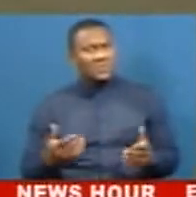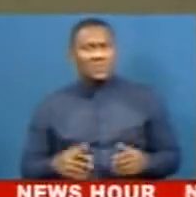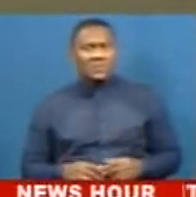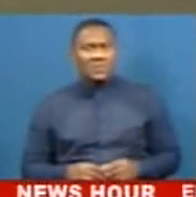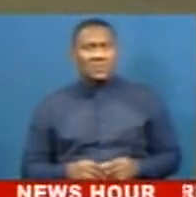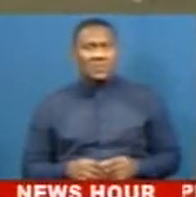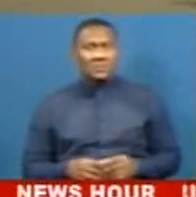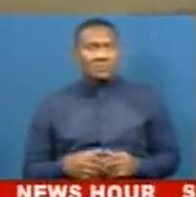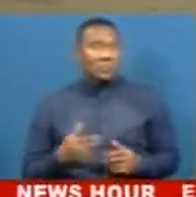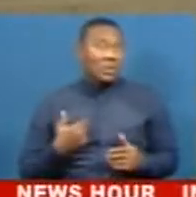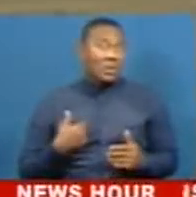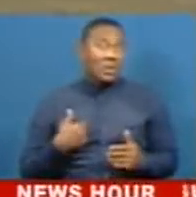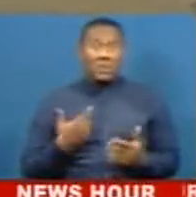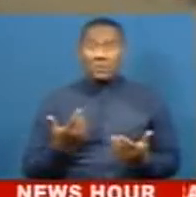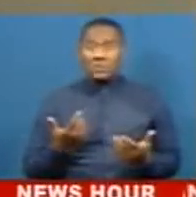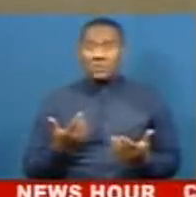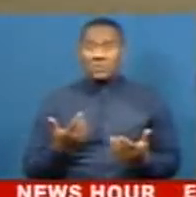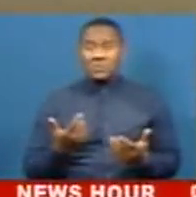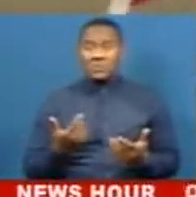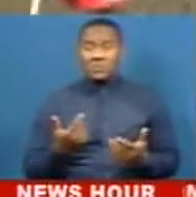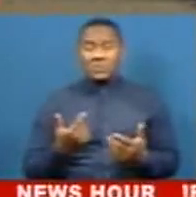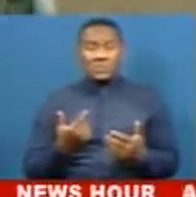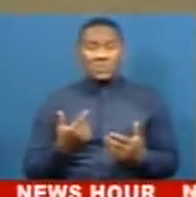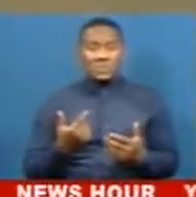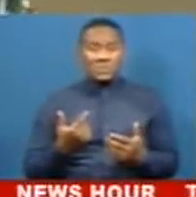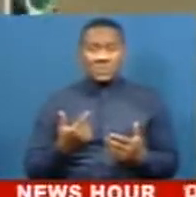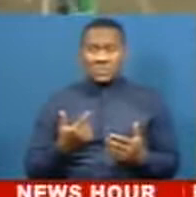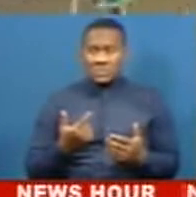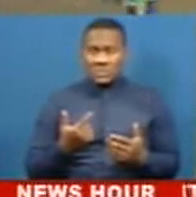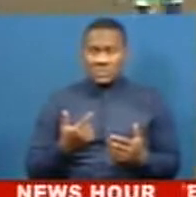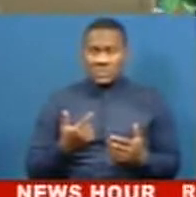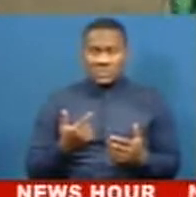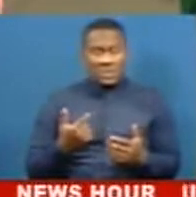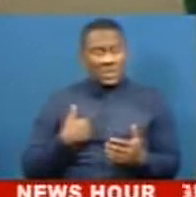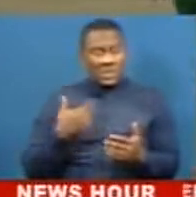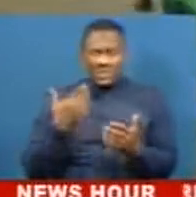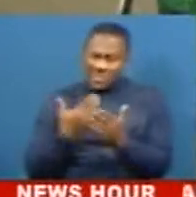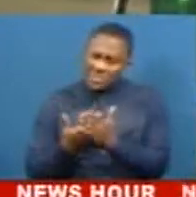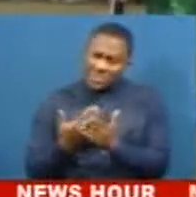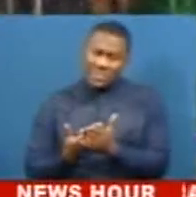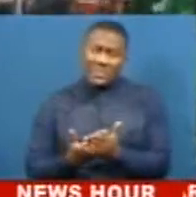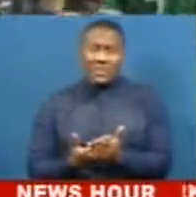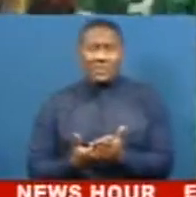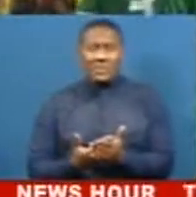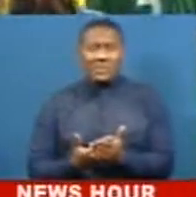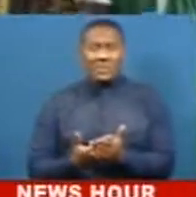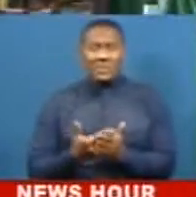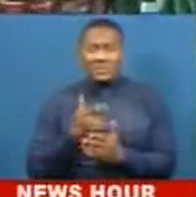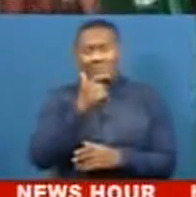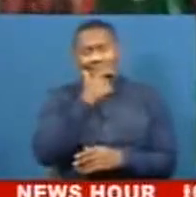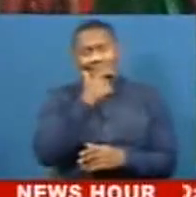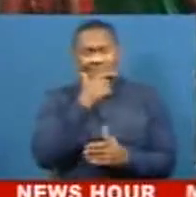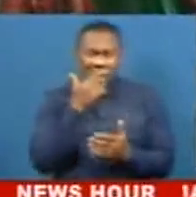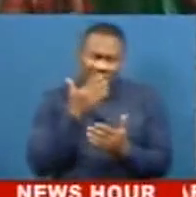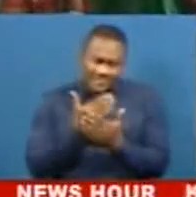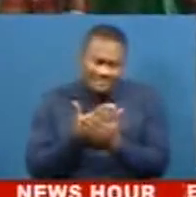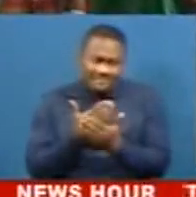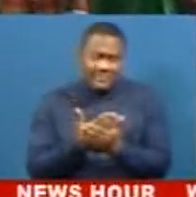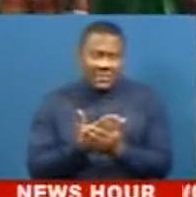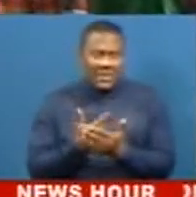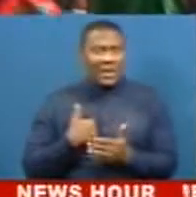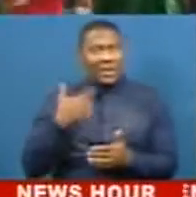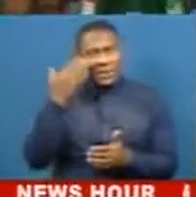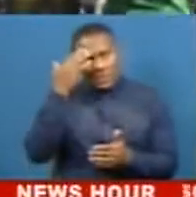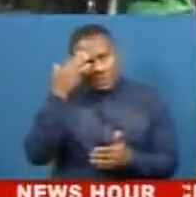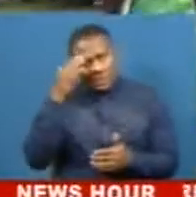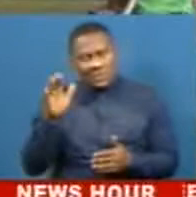I don't want to disrupt anything. I have actually made a dispensational appeal to the current president, whom I know have